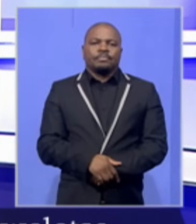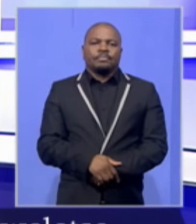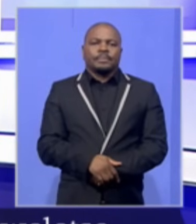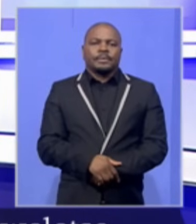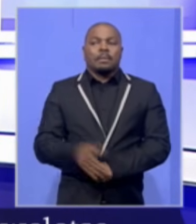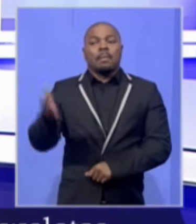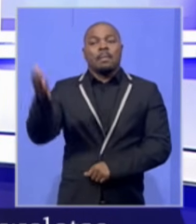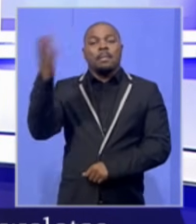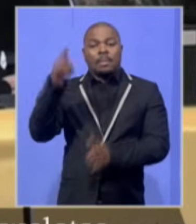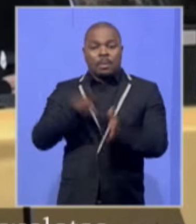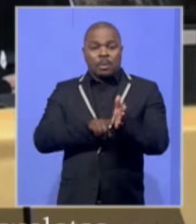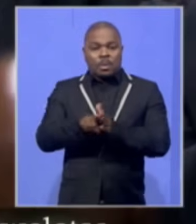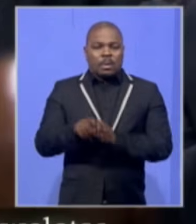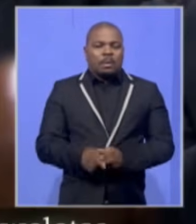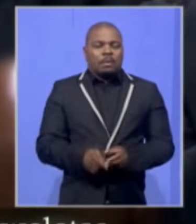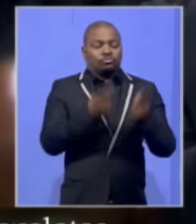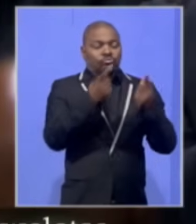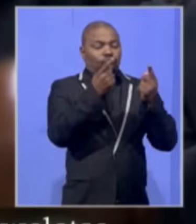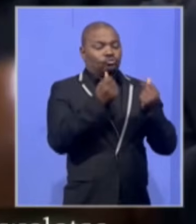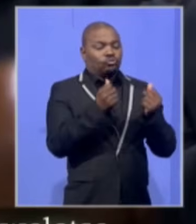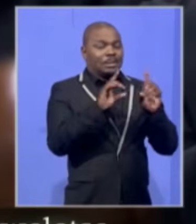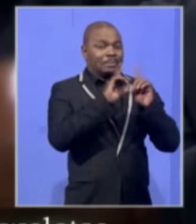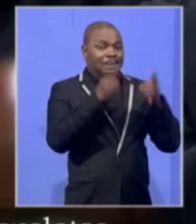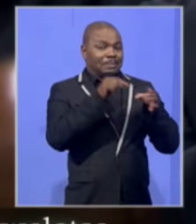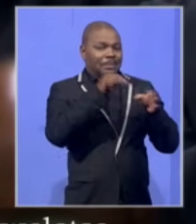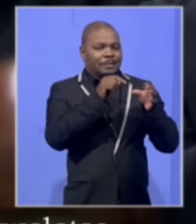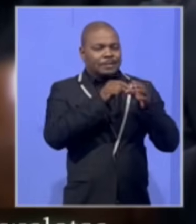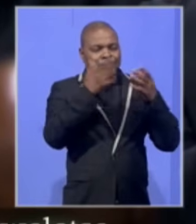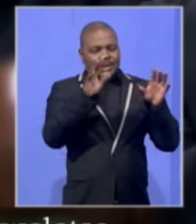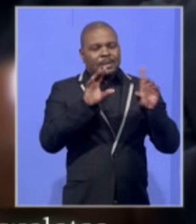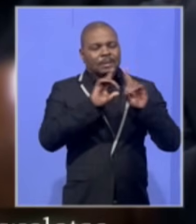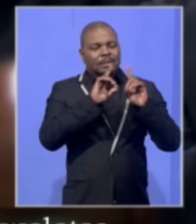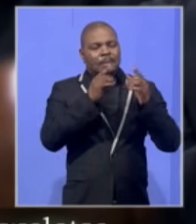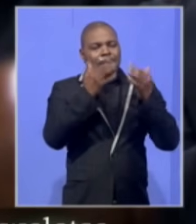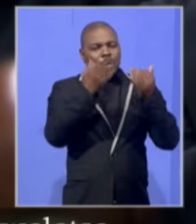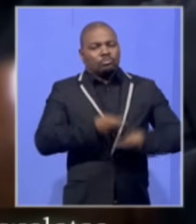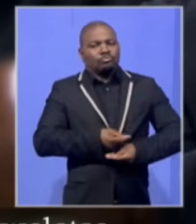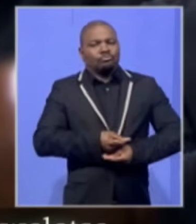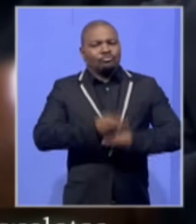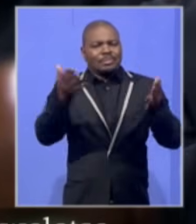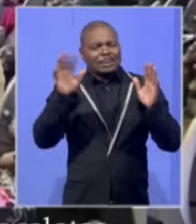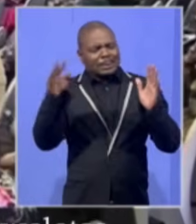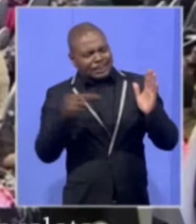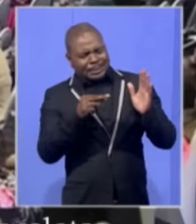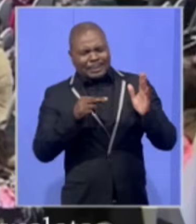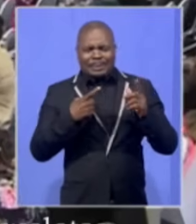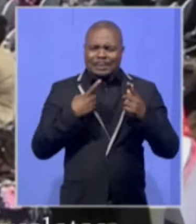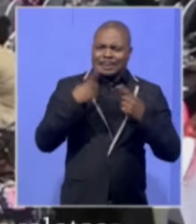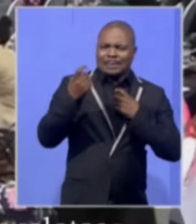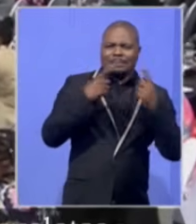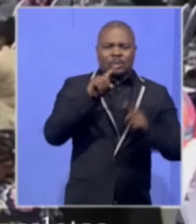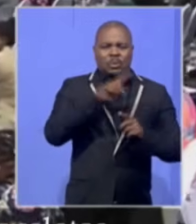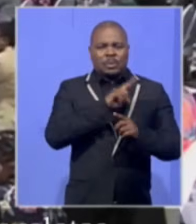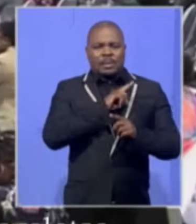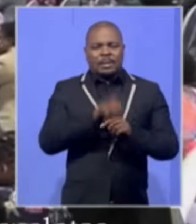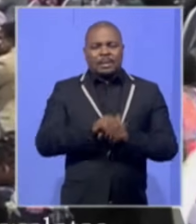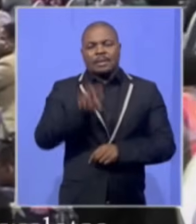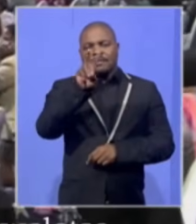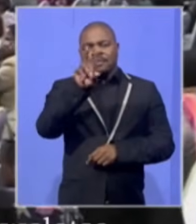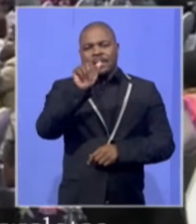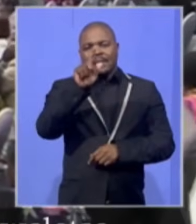Beke fitileng lefapha la matlotlo le rebotse tekanyetsokabo e bakileng dipuo e nang le koketso ya lekgetho la badirisi